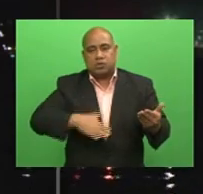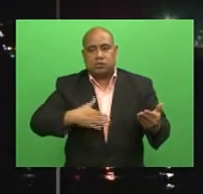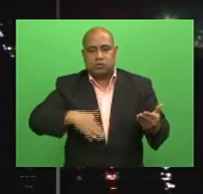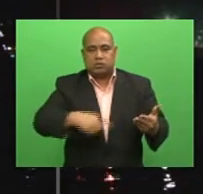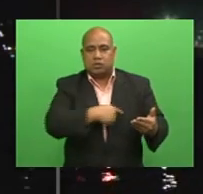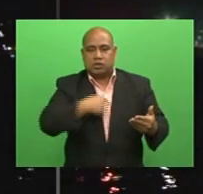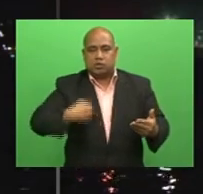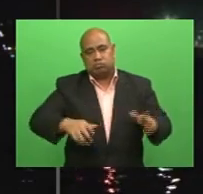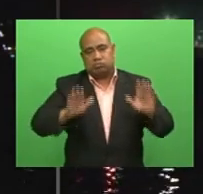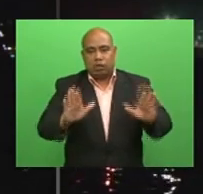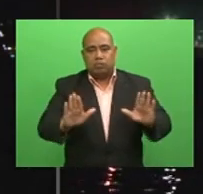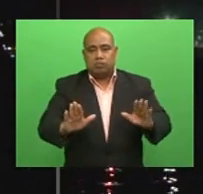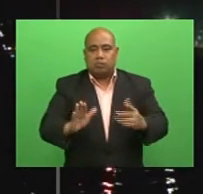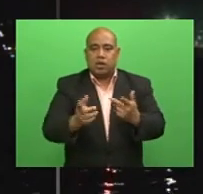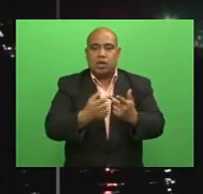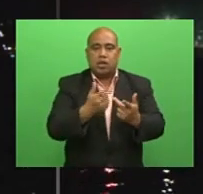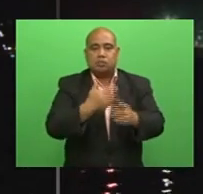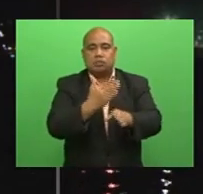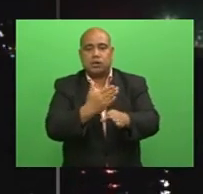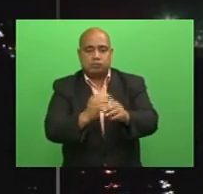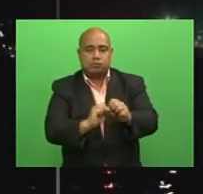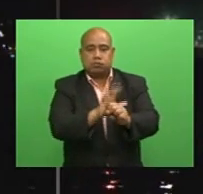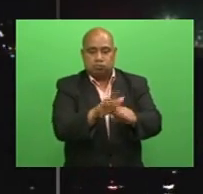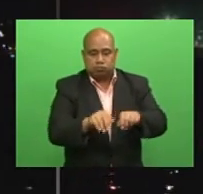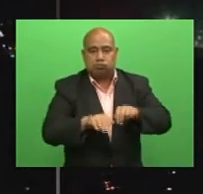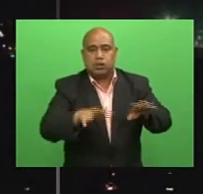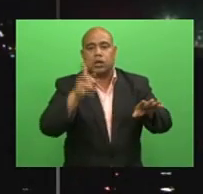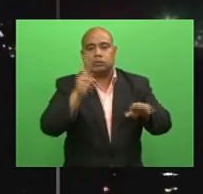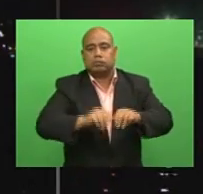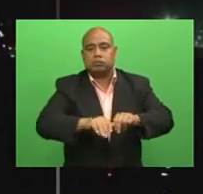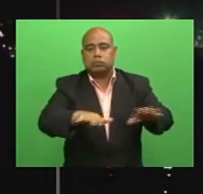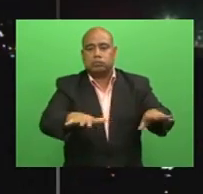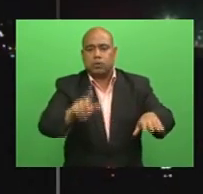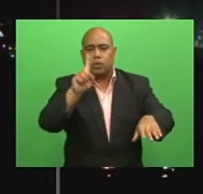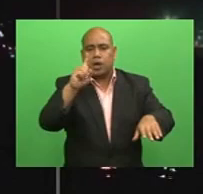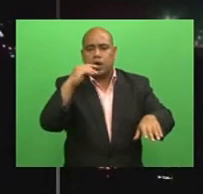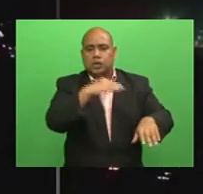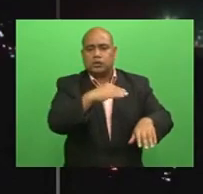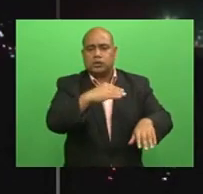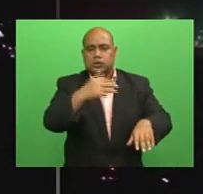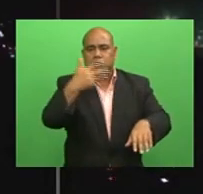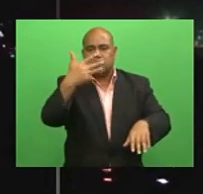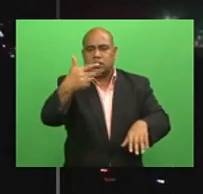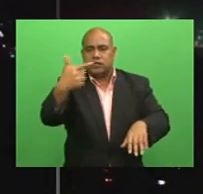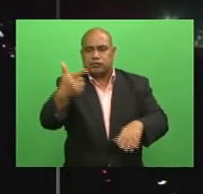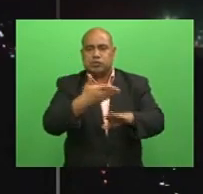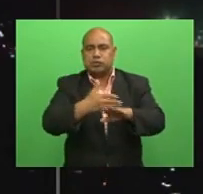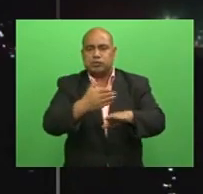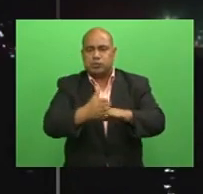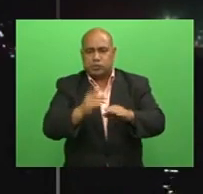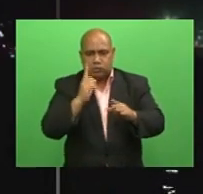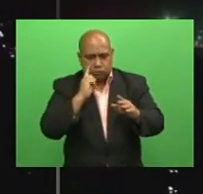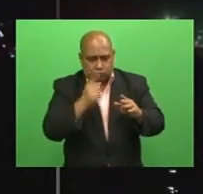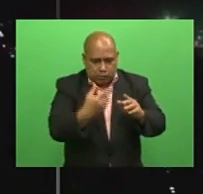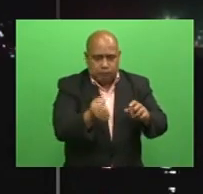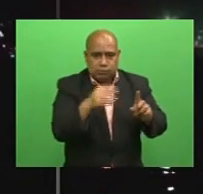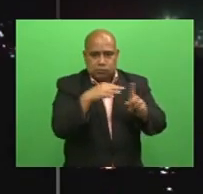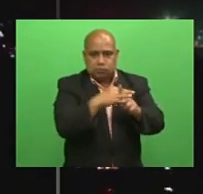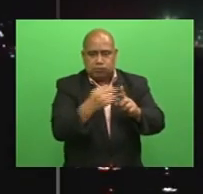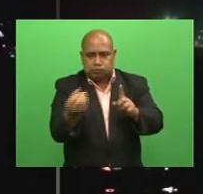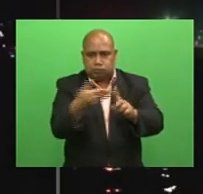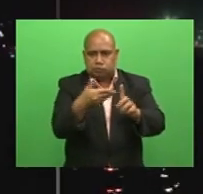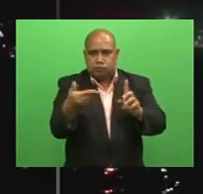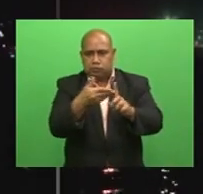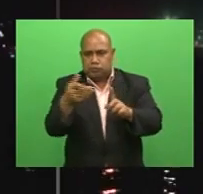has reported 137 new cases in 6 days. That's seen thousands of flights cancelled, schools closed, and